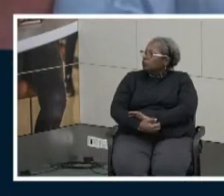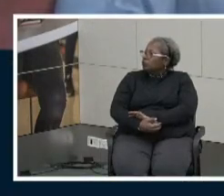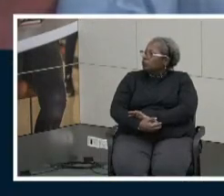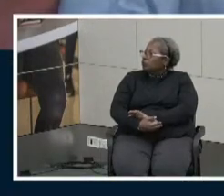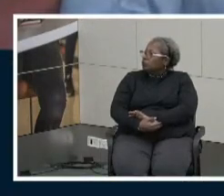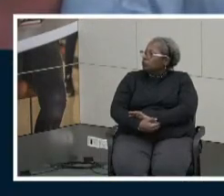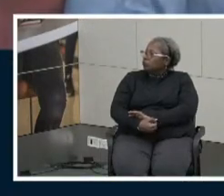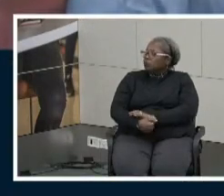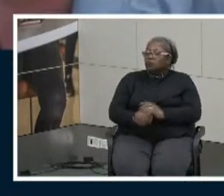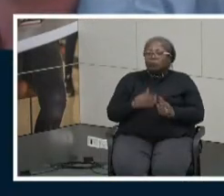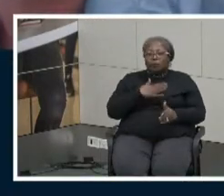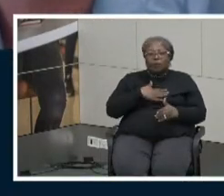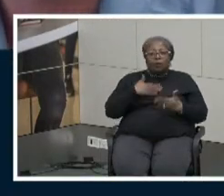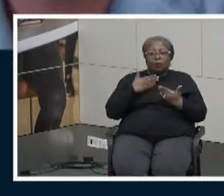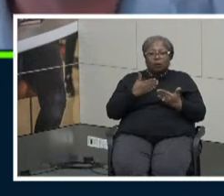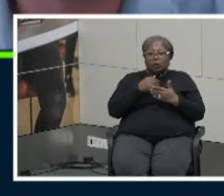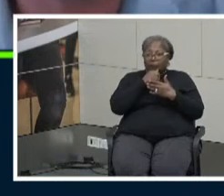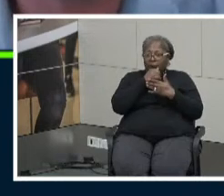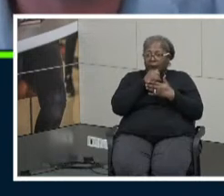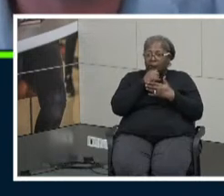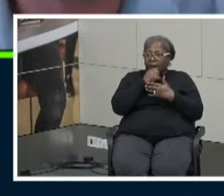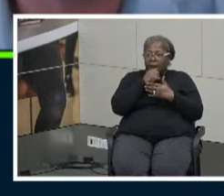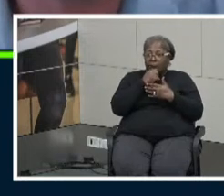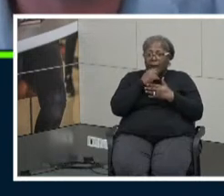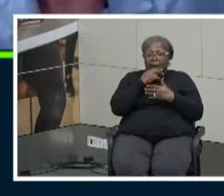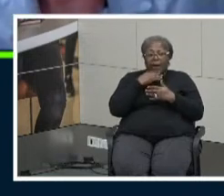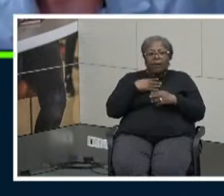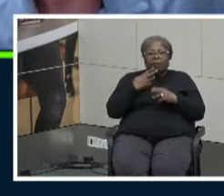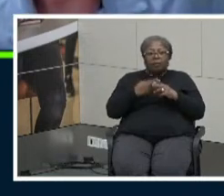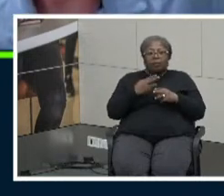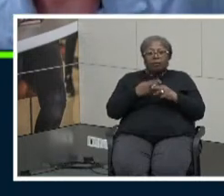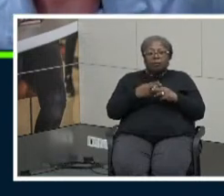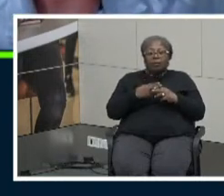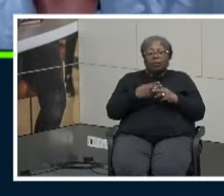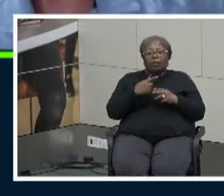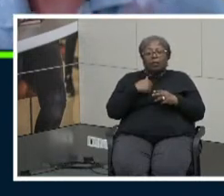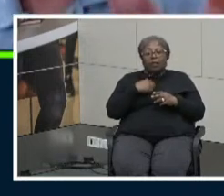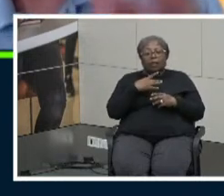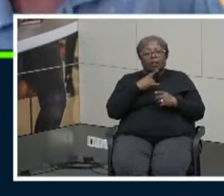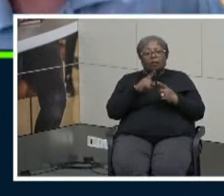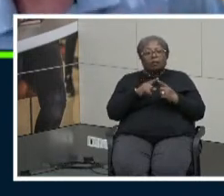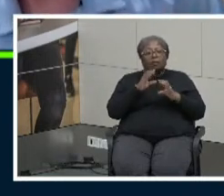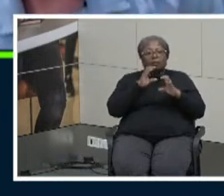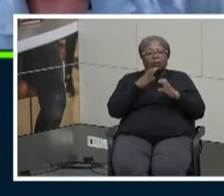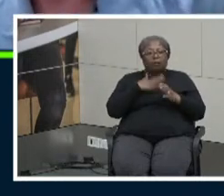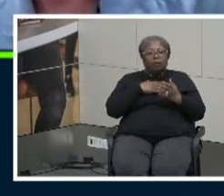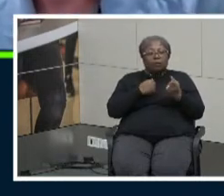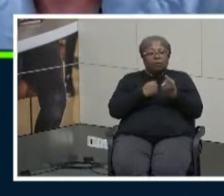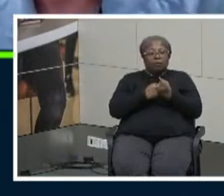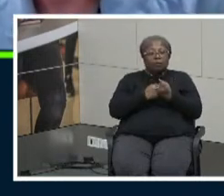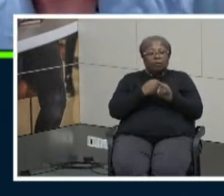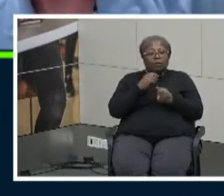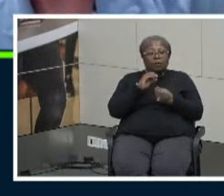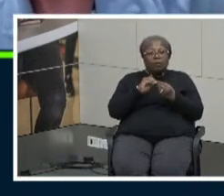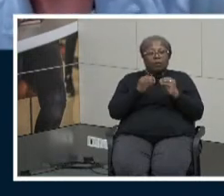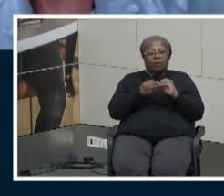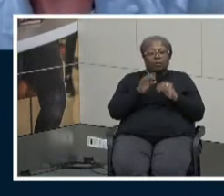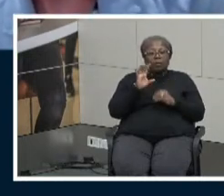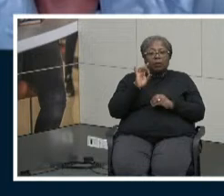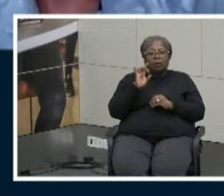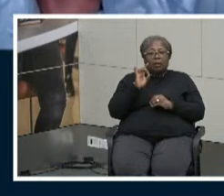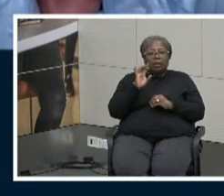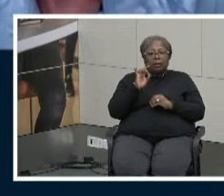okay please go ahead sorry hi my name is Kyle Ry I'd like to communicate my support of agenda item number